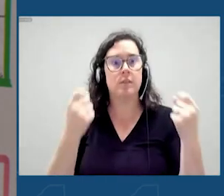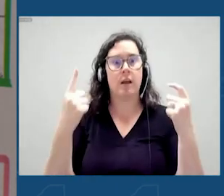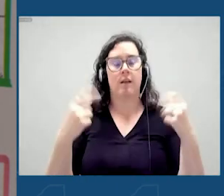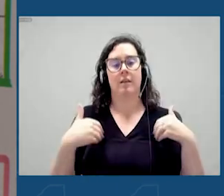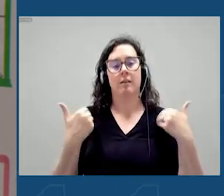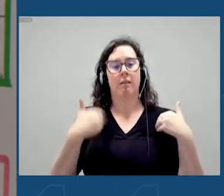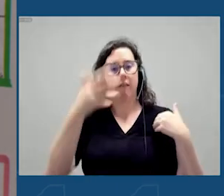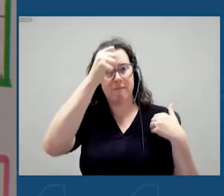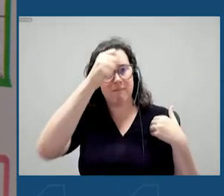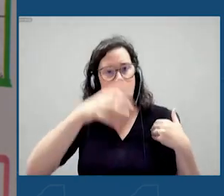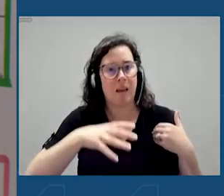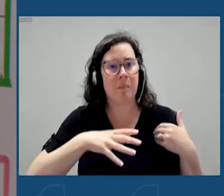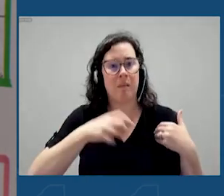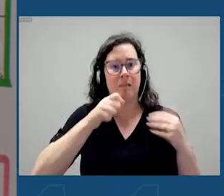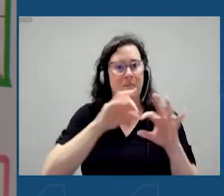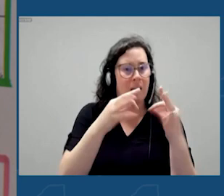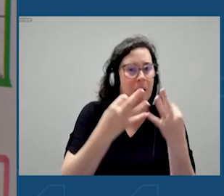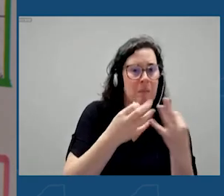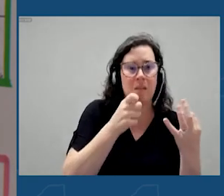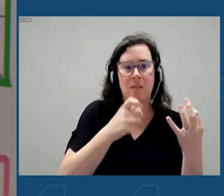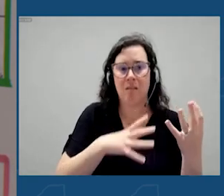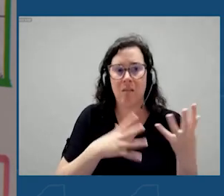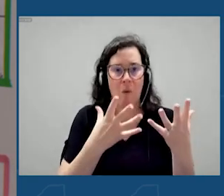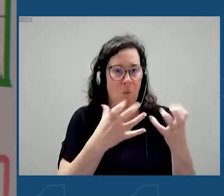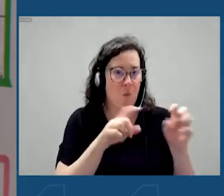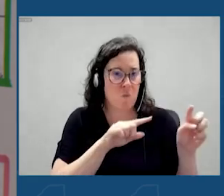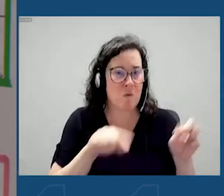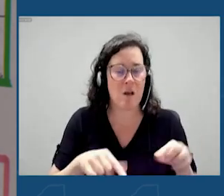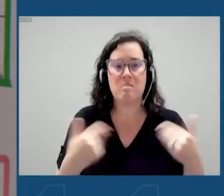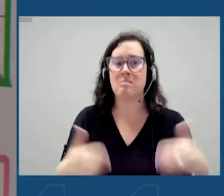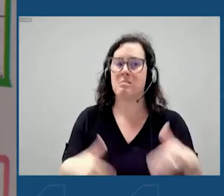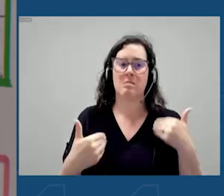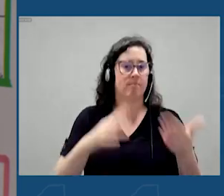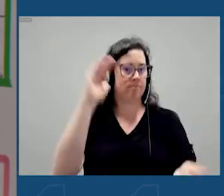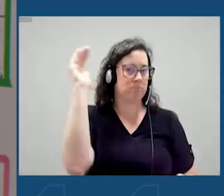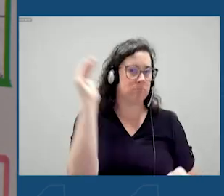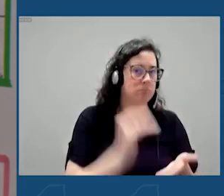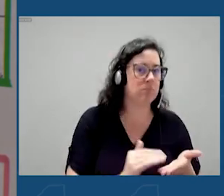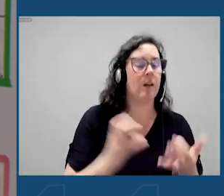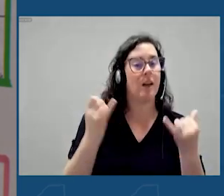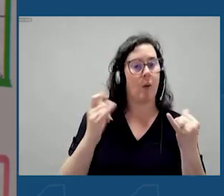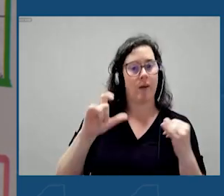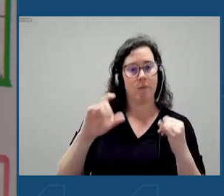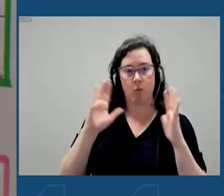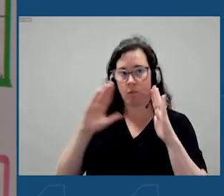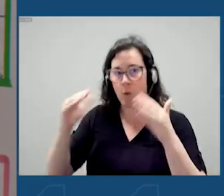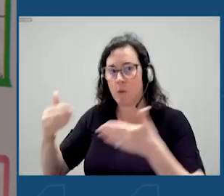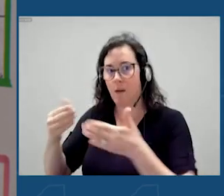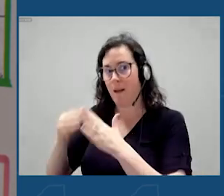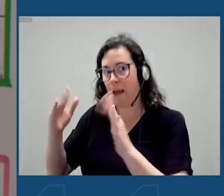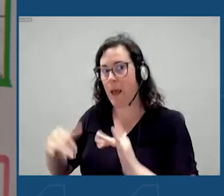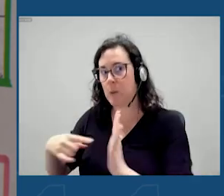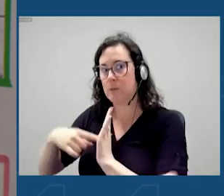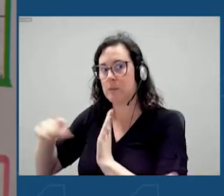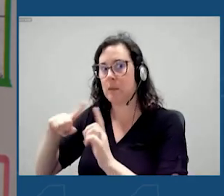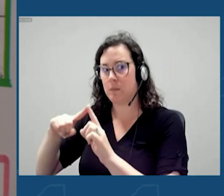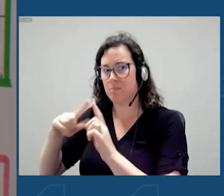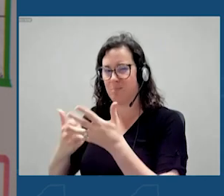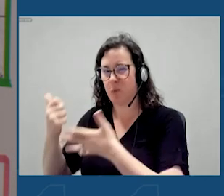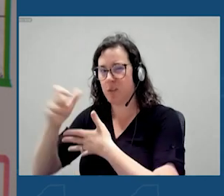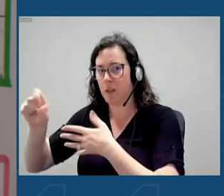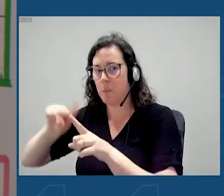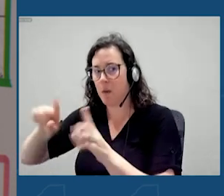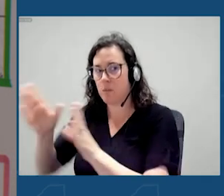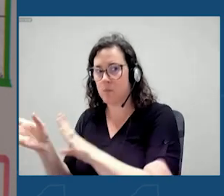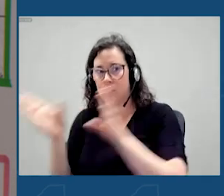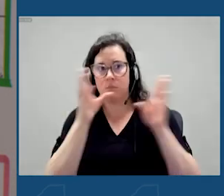to be here. We have to work on the cost of housing, which is one of my highest priorities. But we have to find more access to affordable child care. And I also